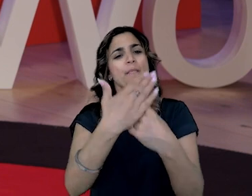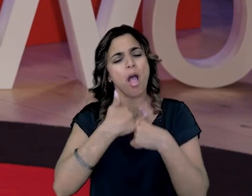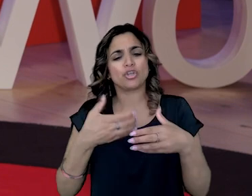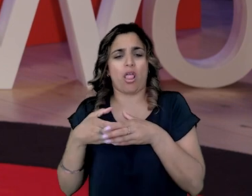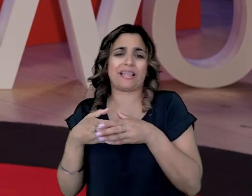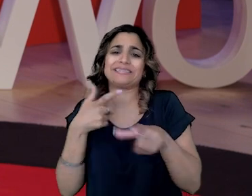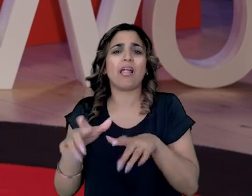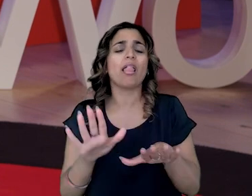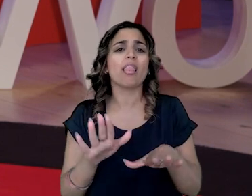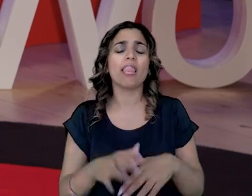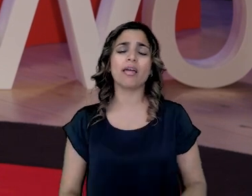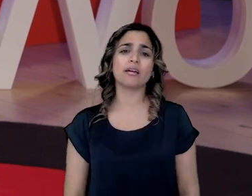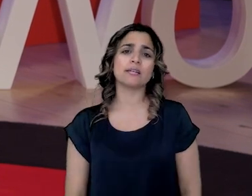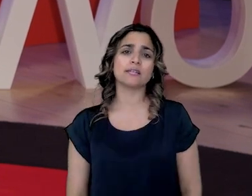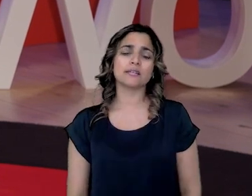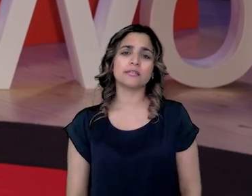still marginalized